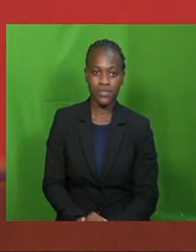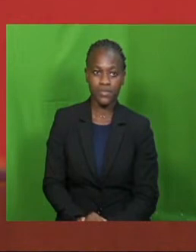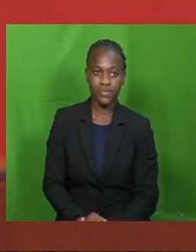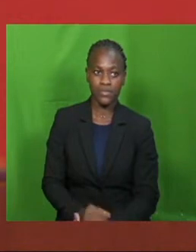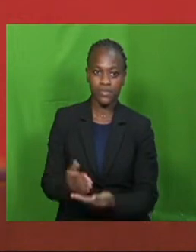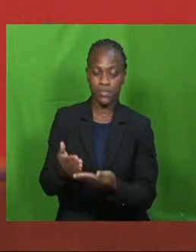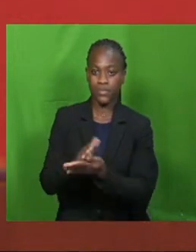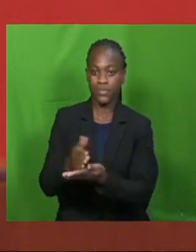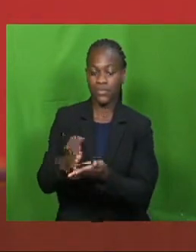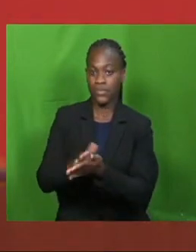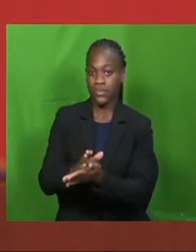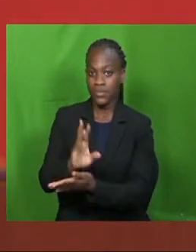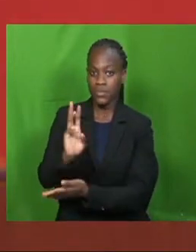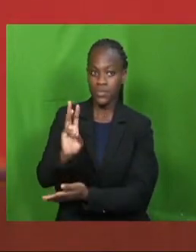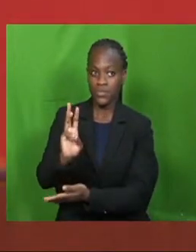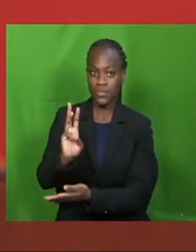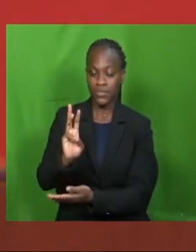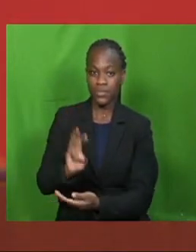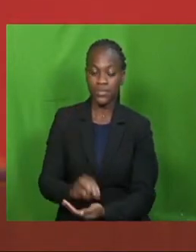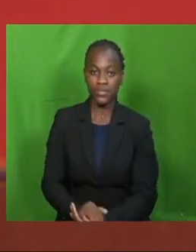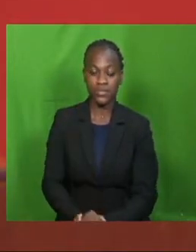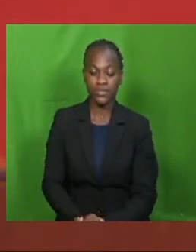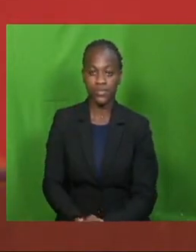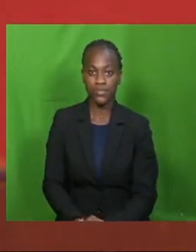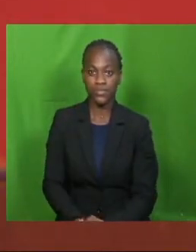Page 6.